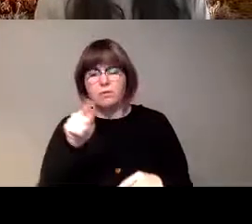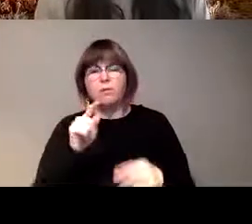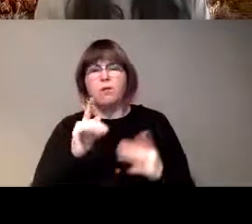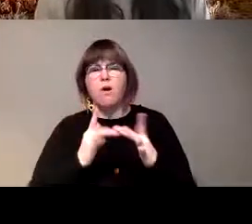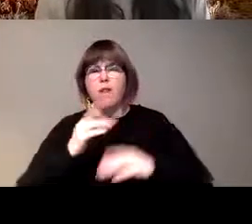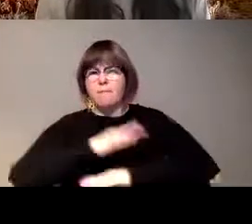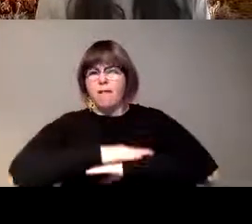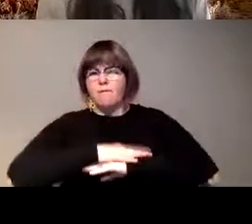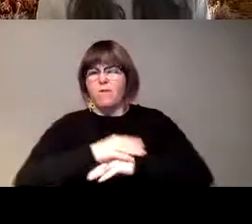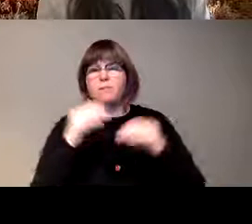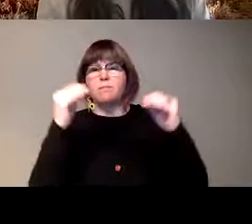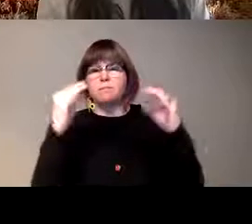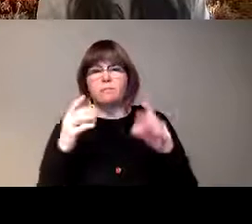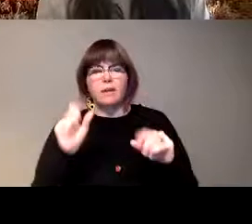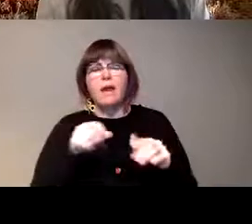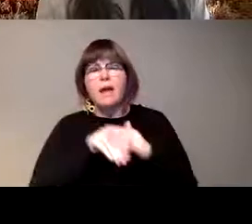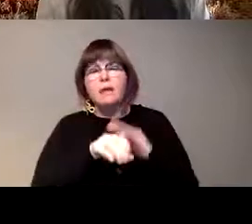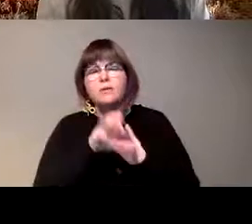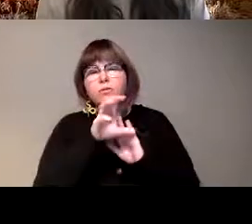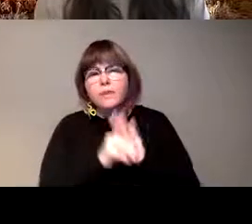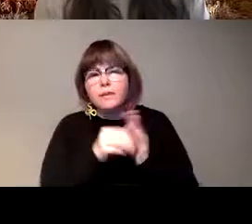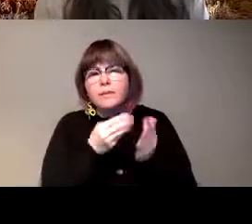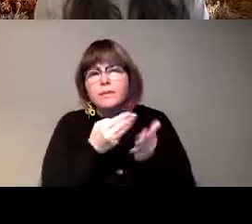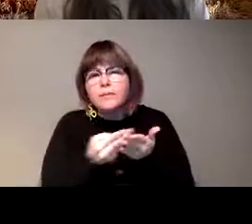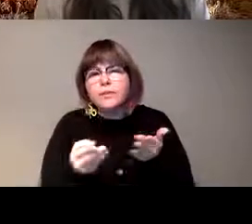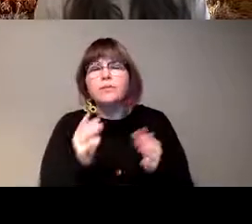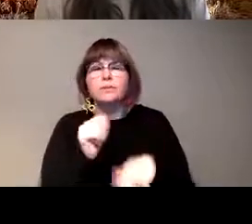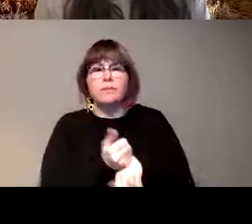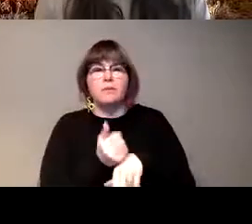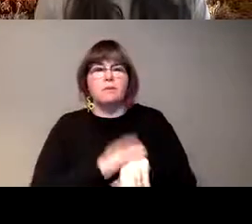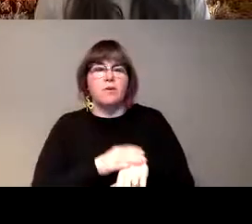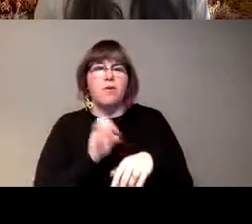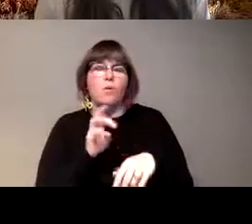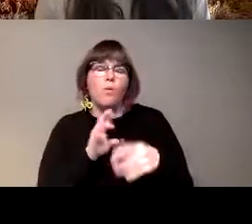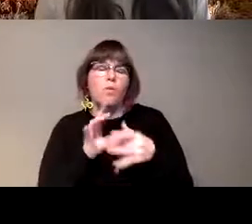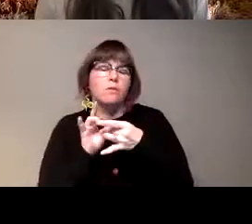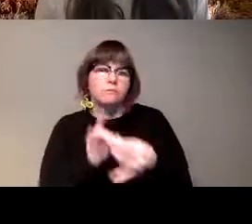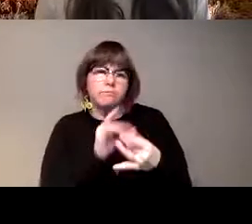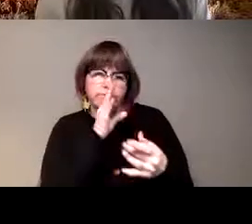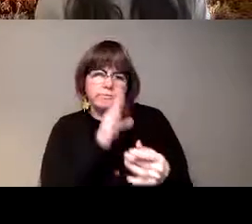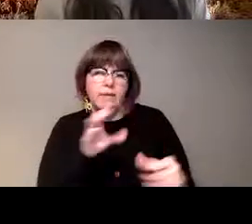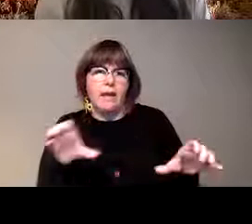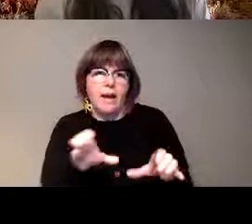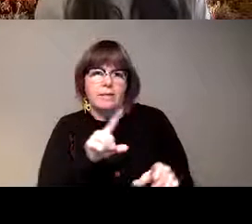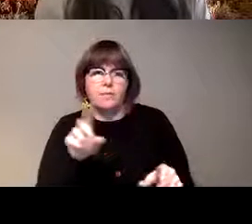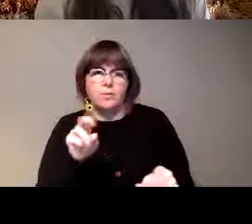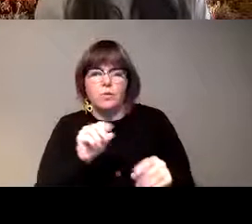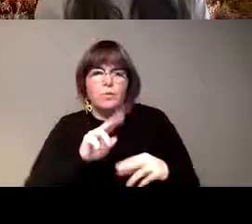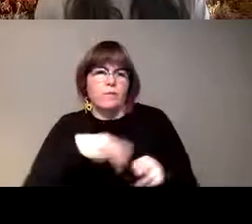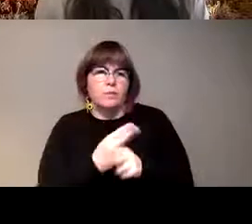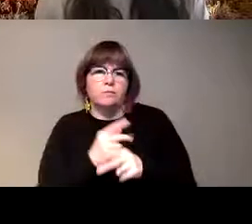platform where instructors can access curricular materials that are based on or directly related to active Zooniverse